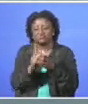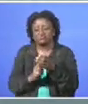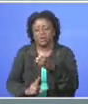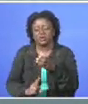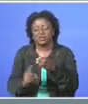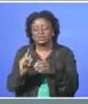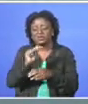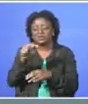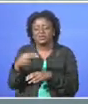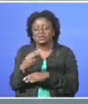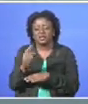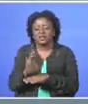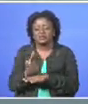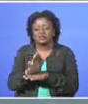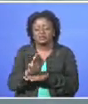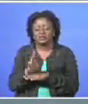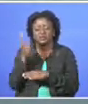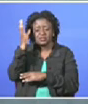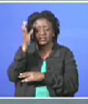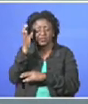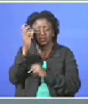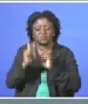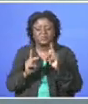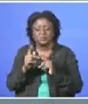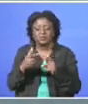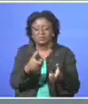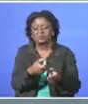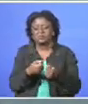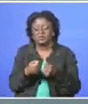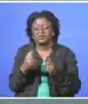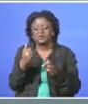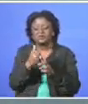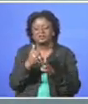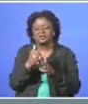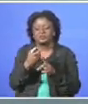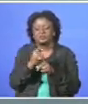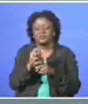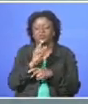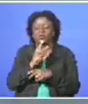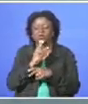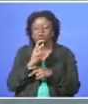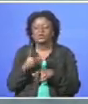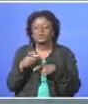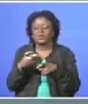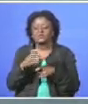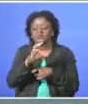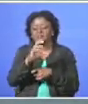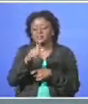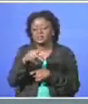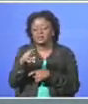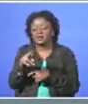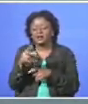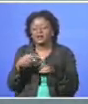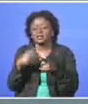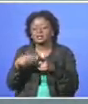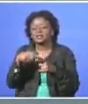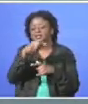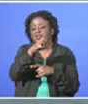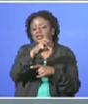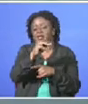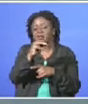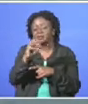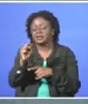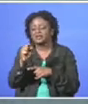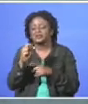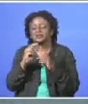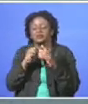concerned citizens pulled the victim from the water and administered CPR until paramedics arrived. Still, he was pronounced